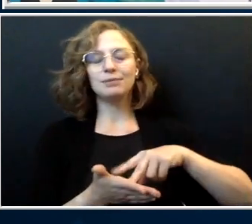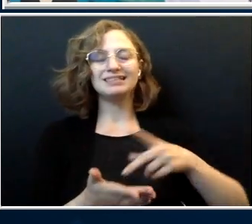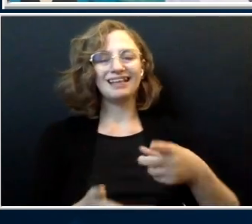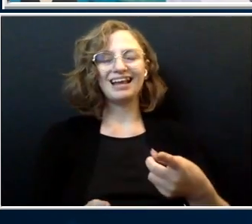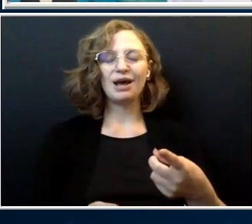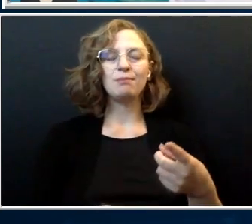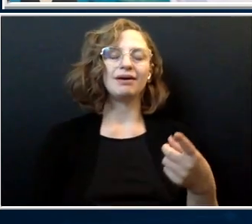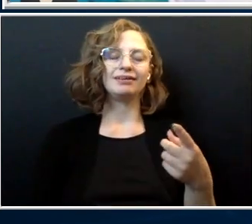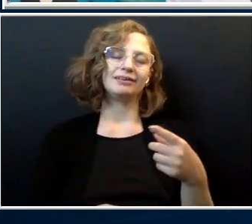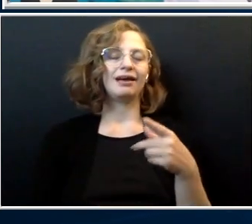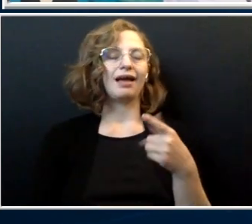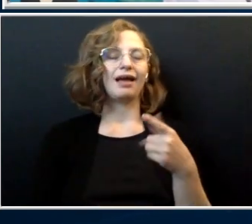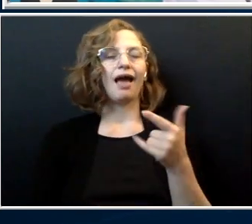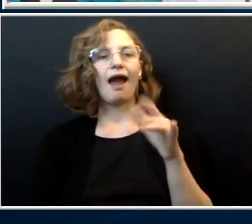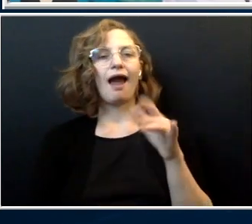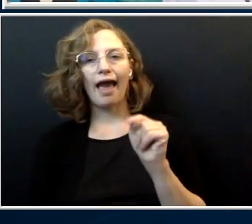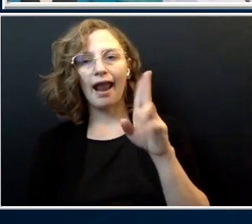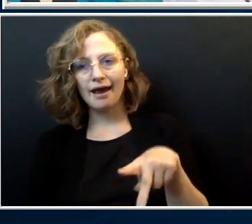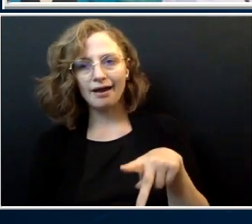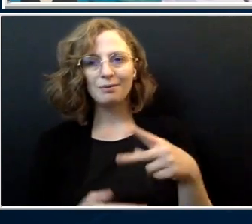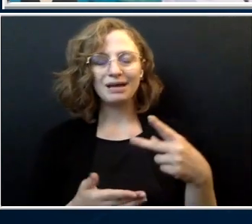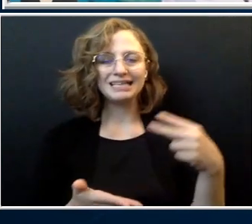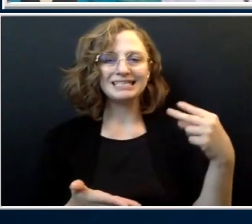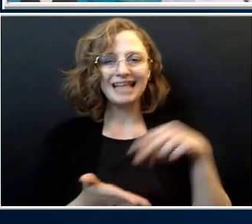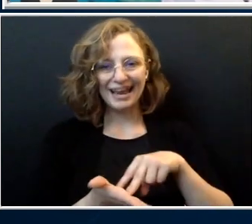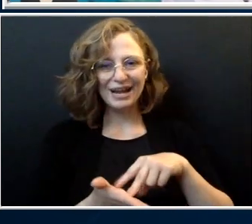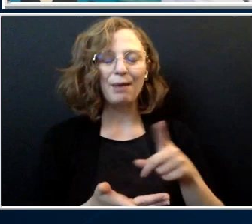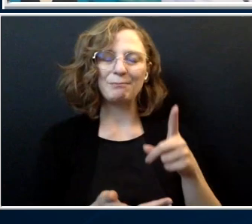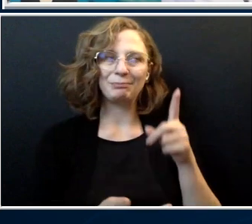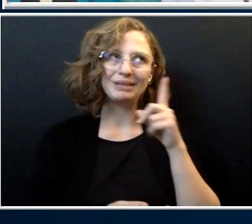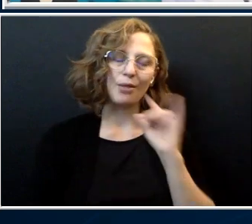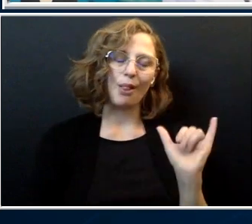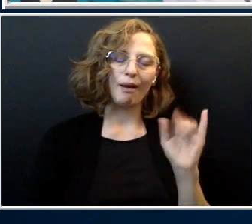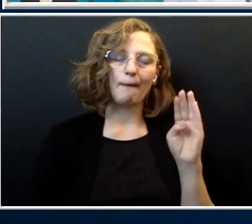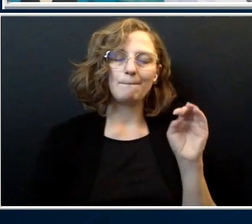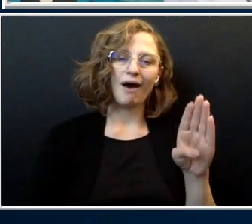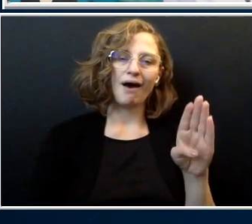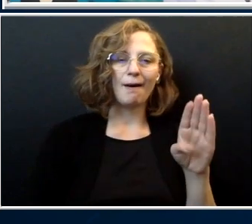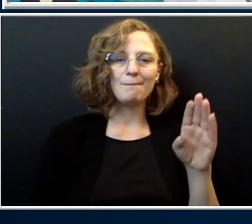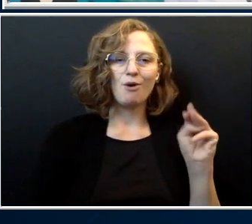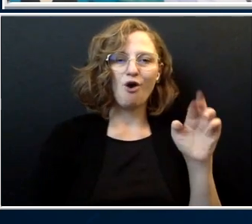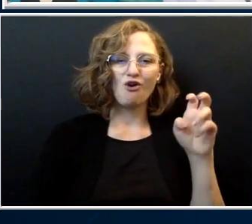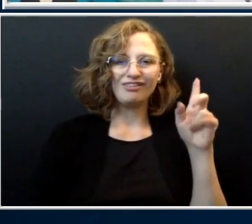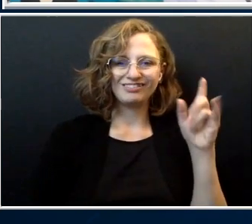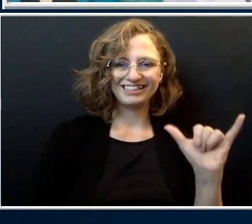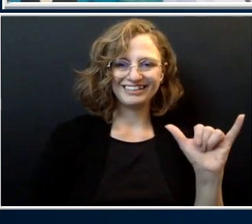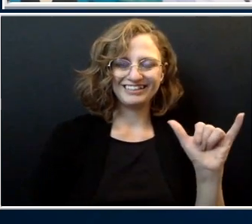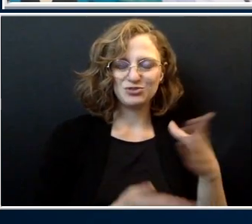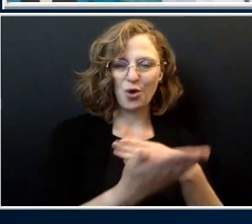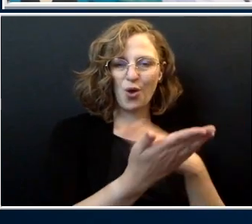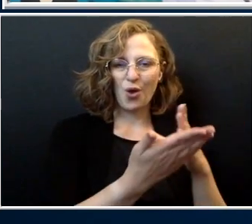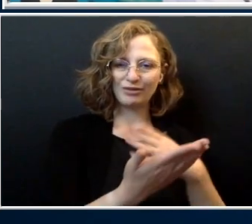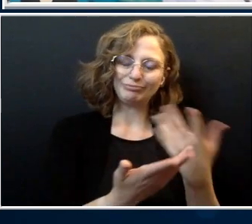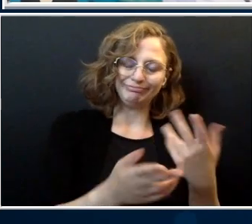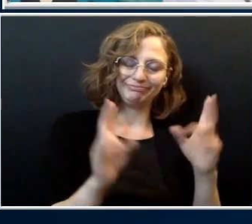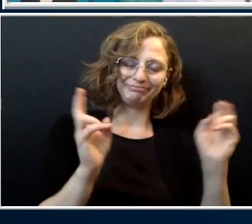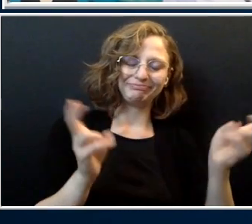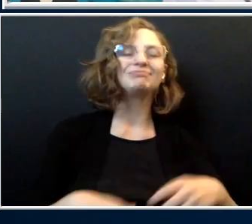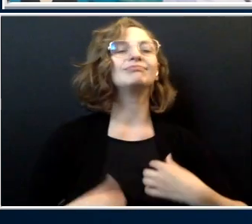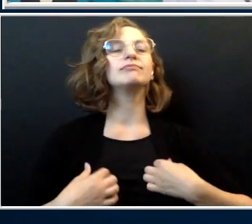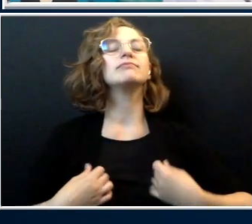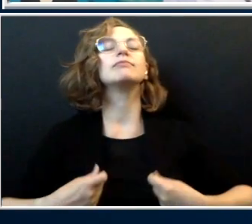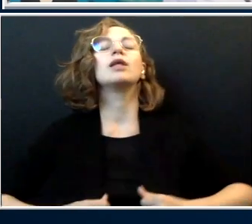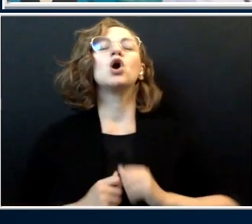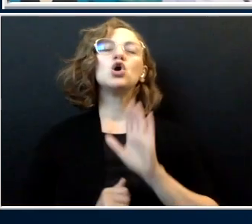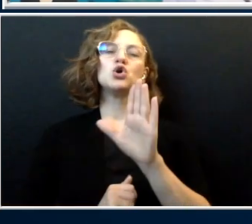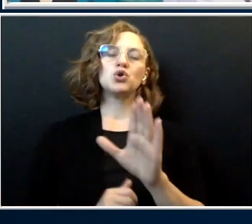and it's perfect. So now, what do your clients tell you when they struggle with lack of motivation or just struggle to get